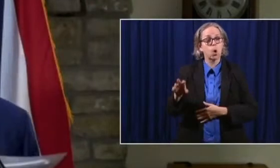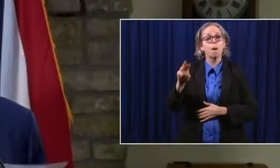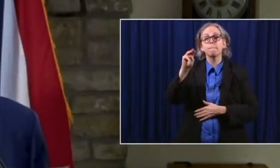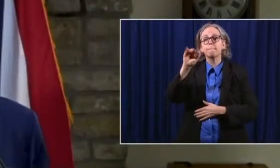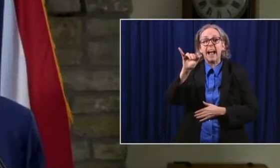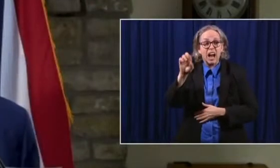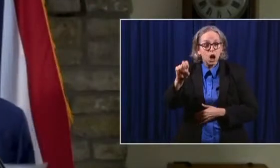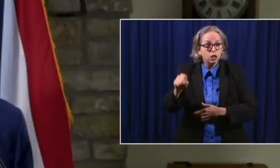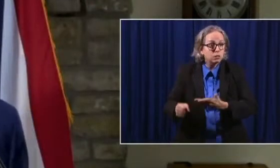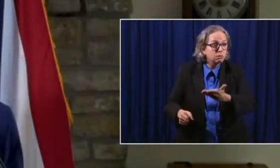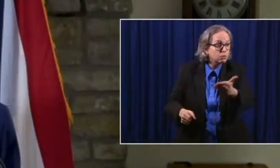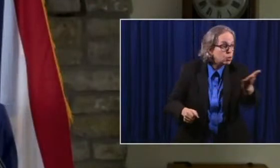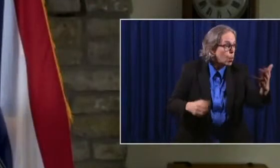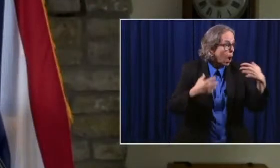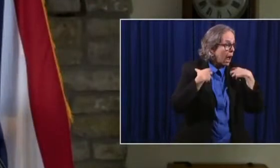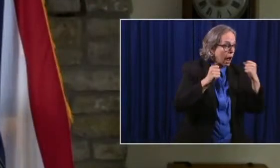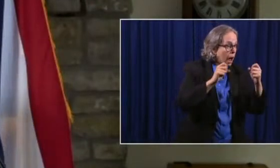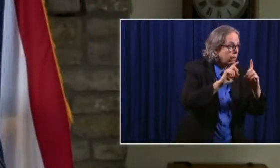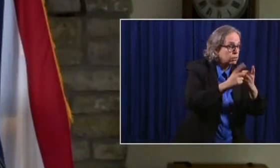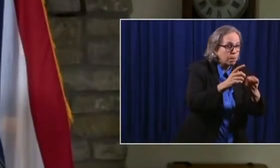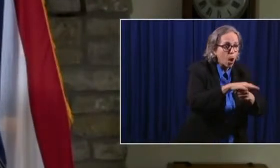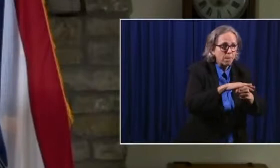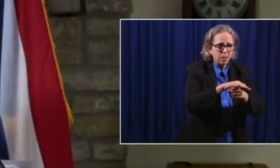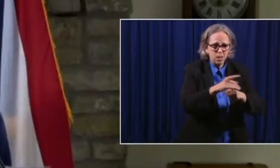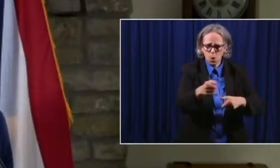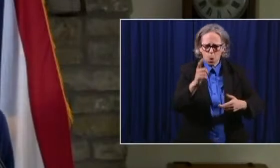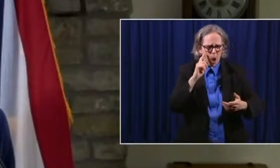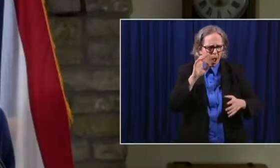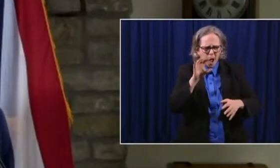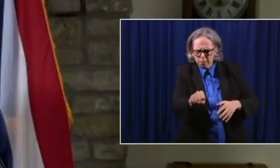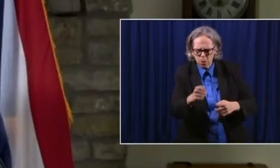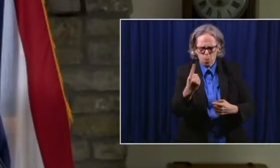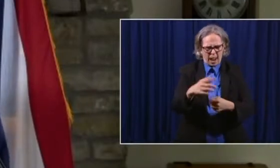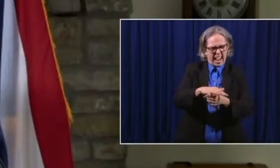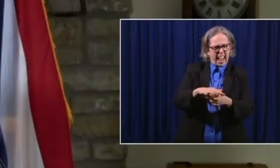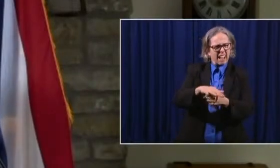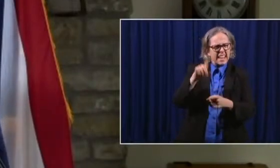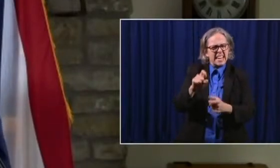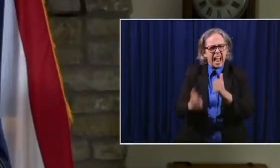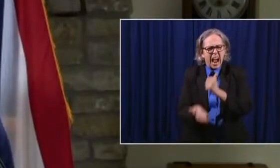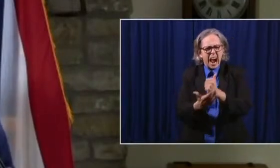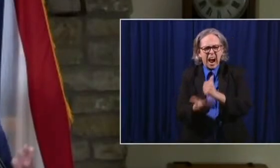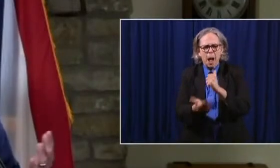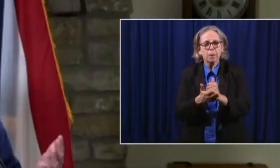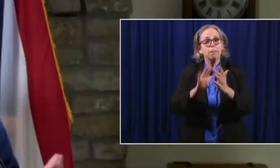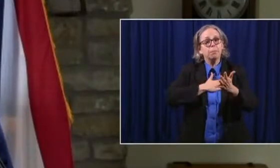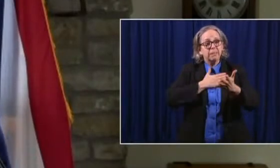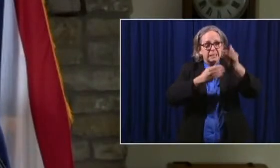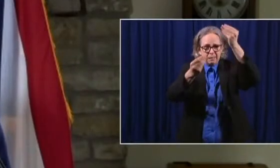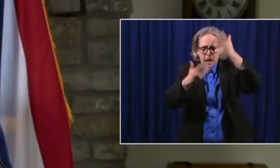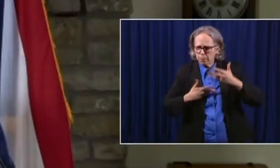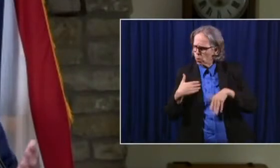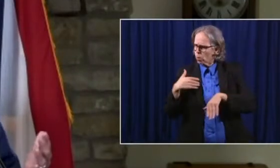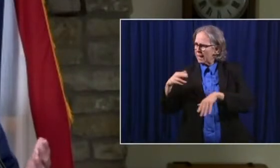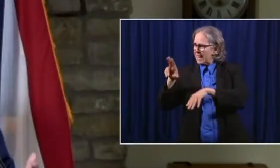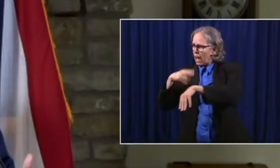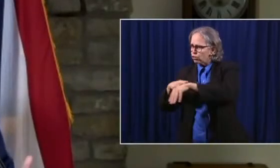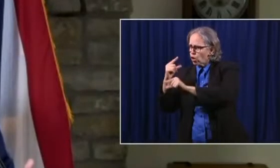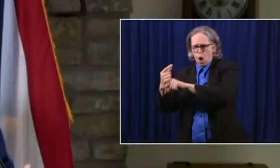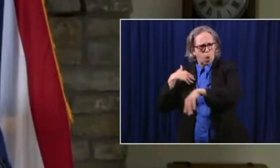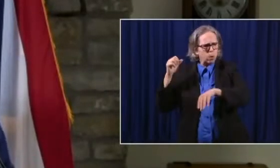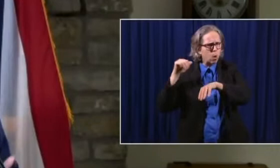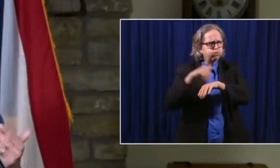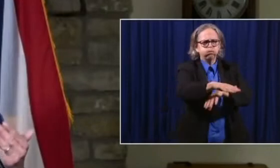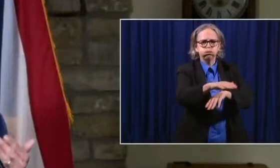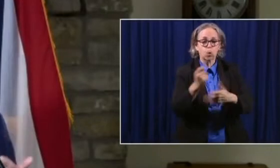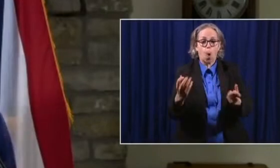additional testing, where you don't think there's been enough testing, our National Guard can come in and do what we call the pop-up test, where they just set up for a